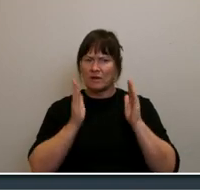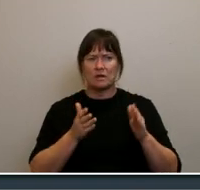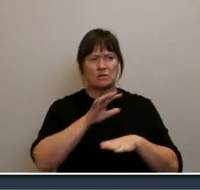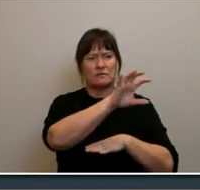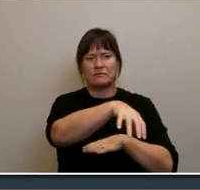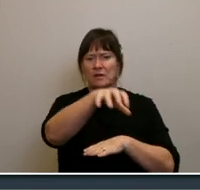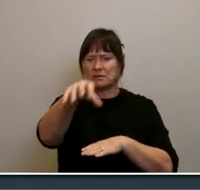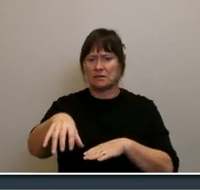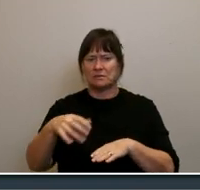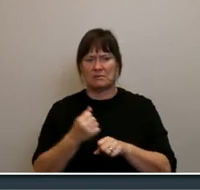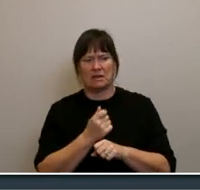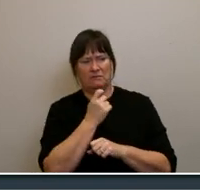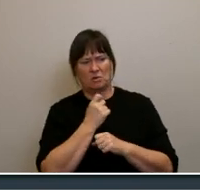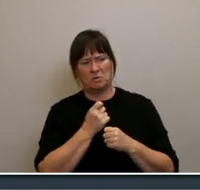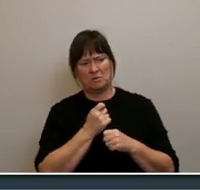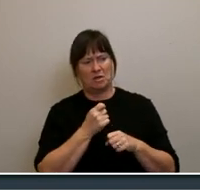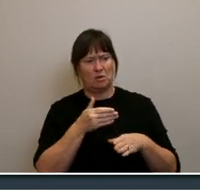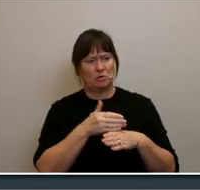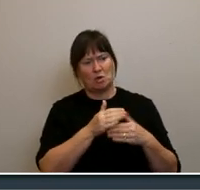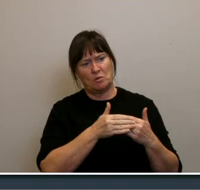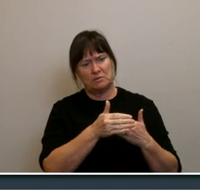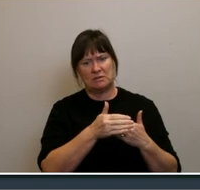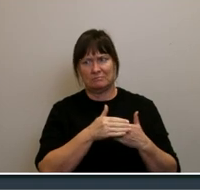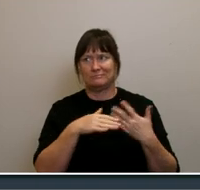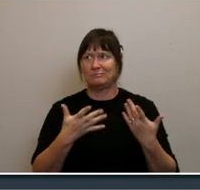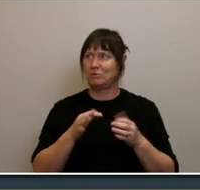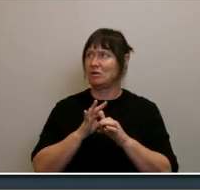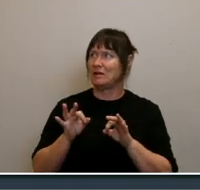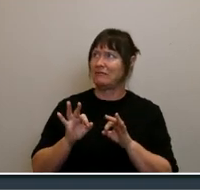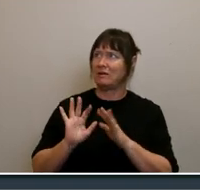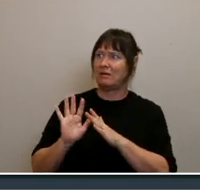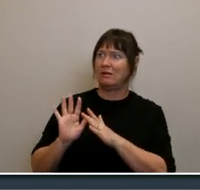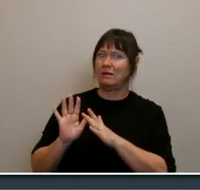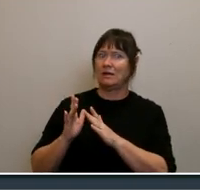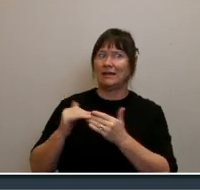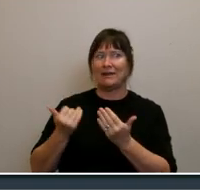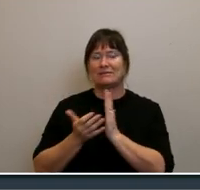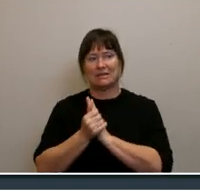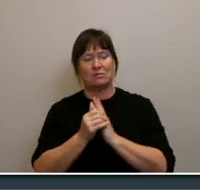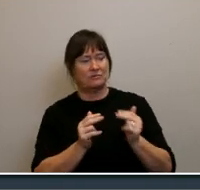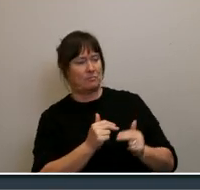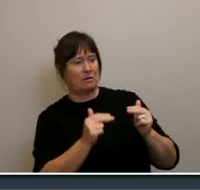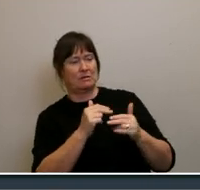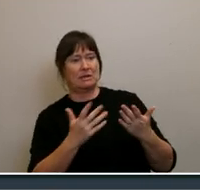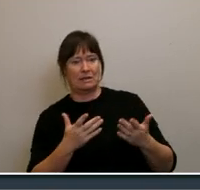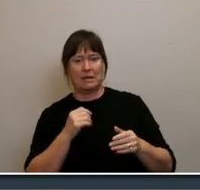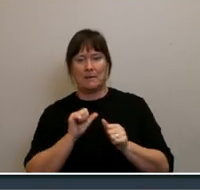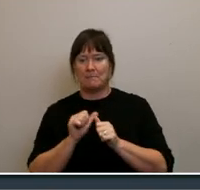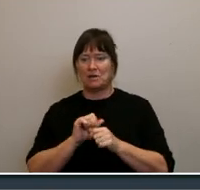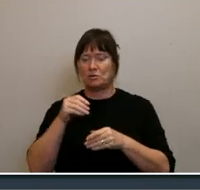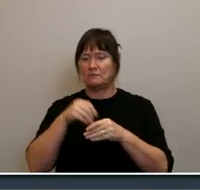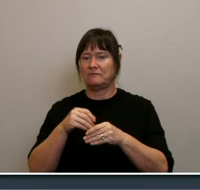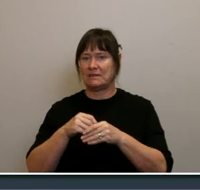may create a few short-term jobs when there is already a supply and skill shortage for the construction area, it would be best to invest and enable